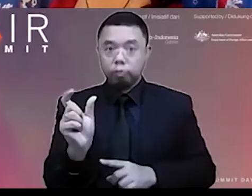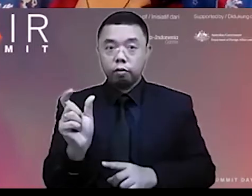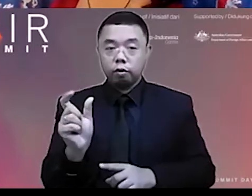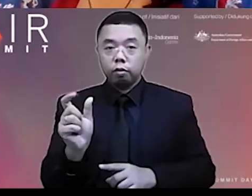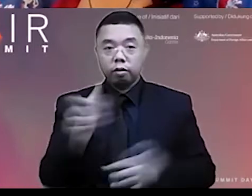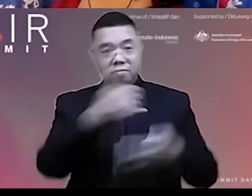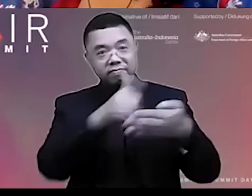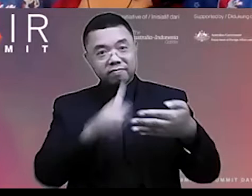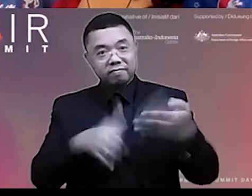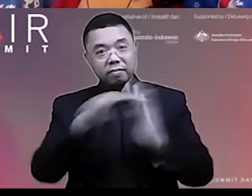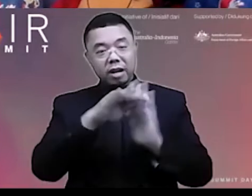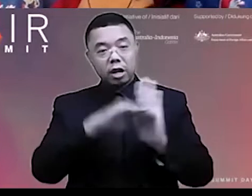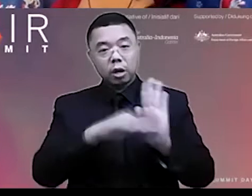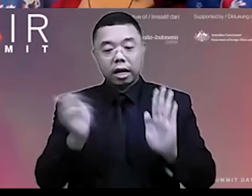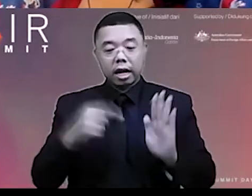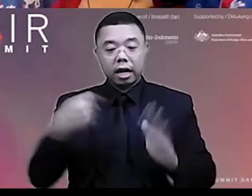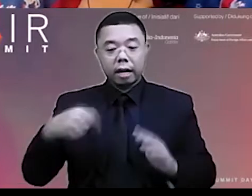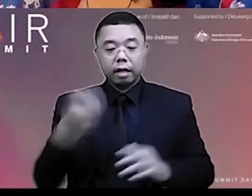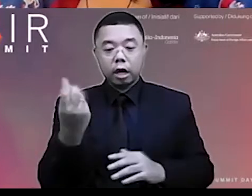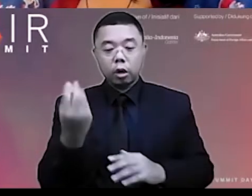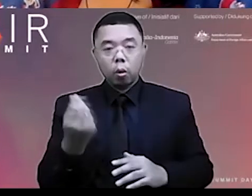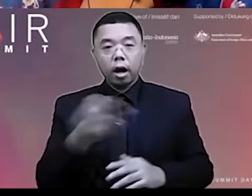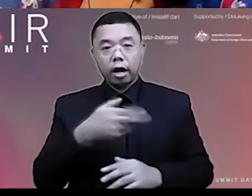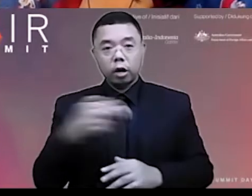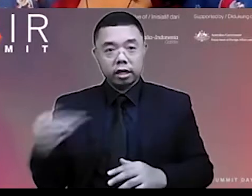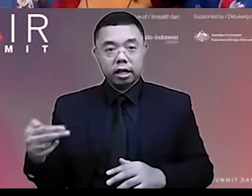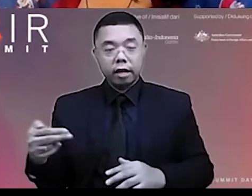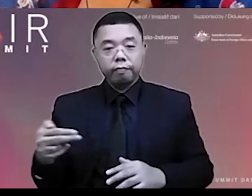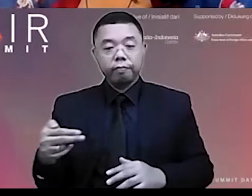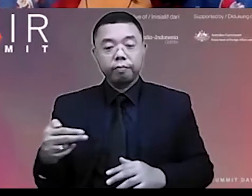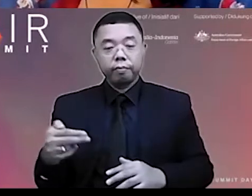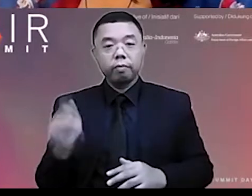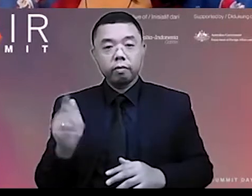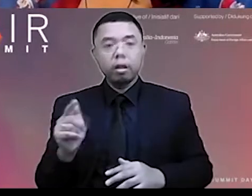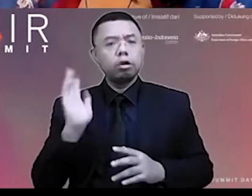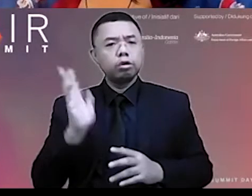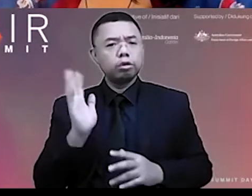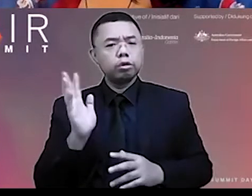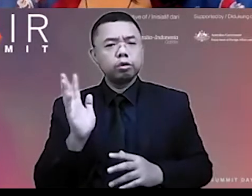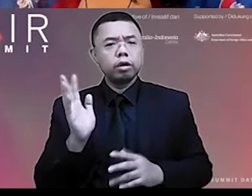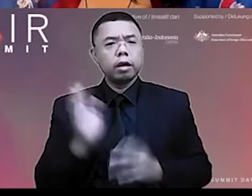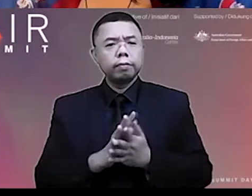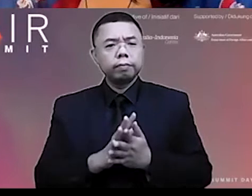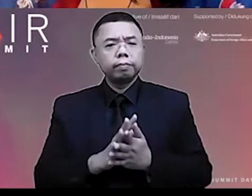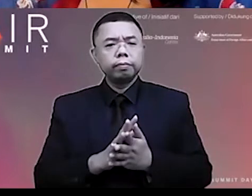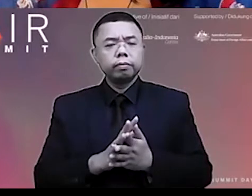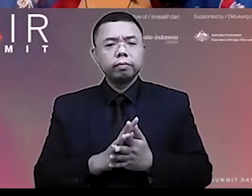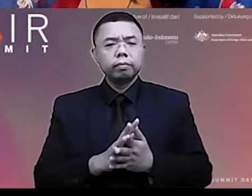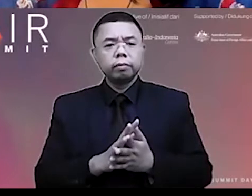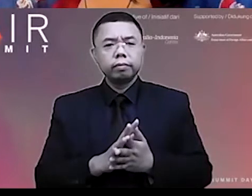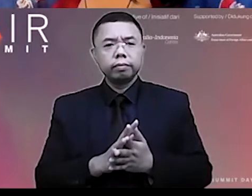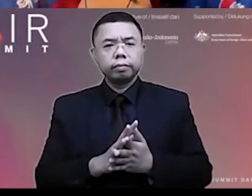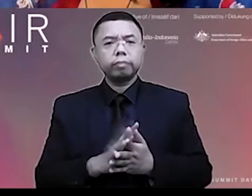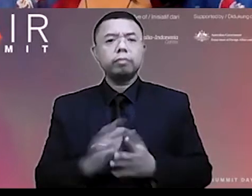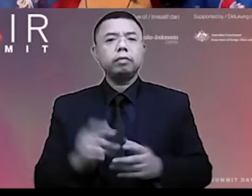been keeping a very close eye on GDP and the impact of the loss of tourism on Indonesia's economy. So he's